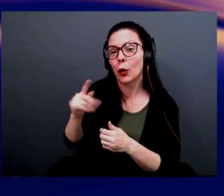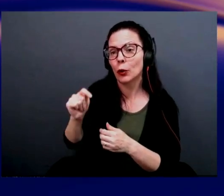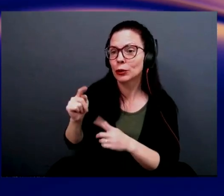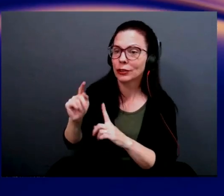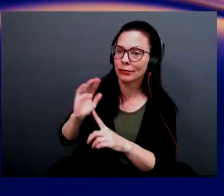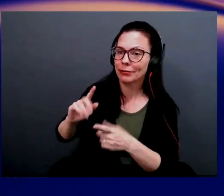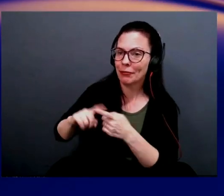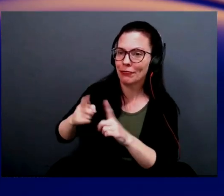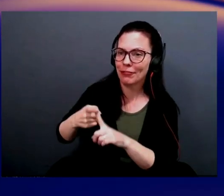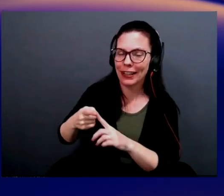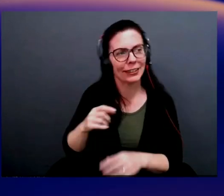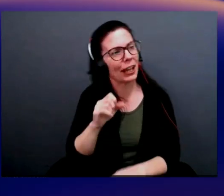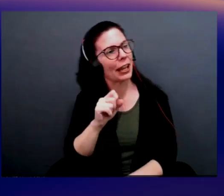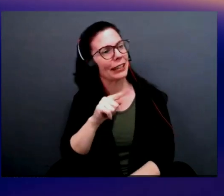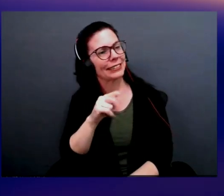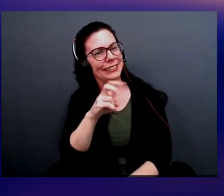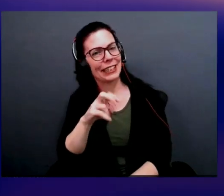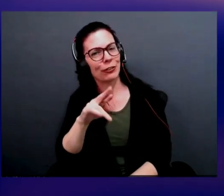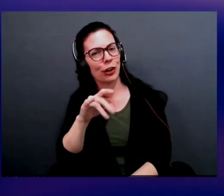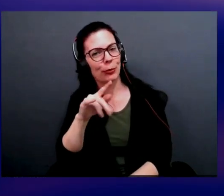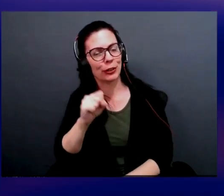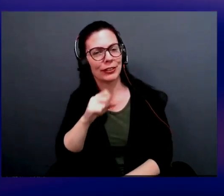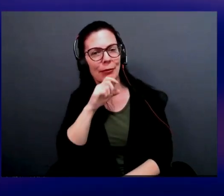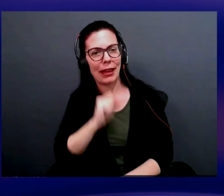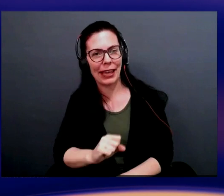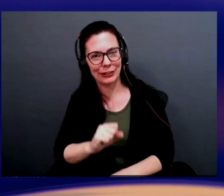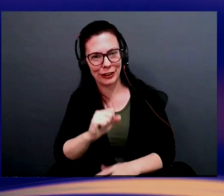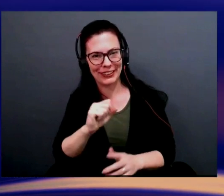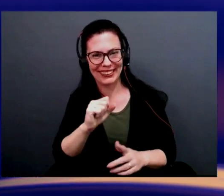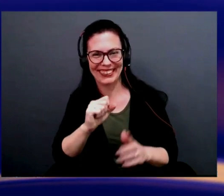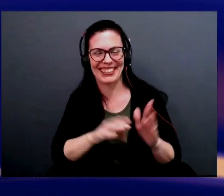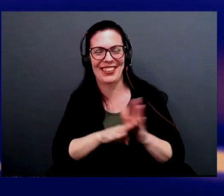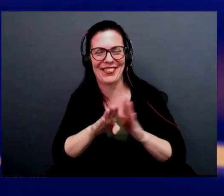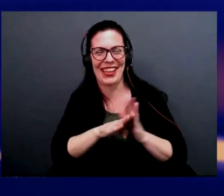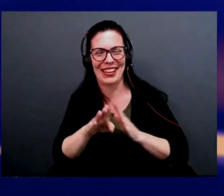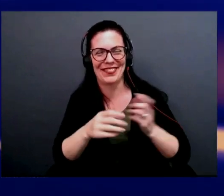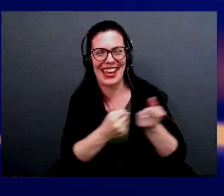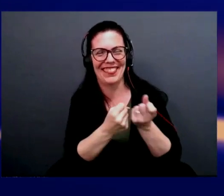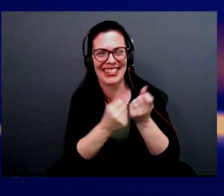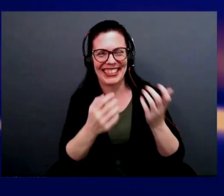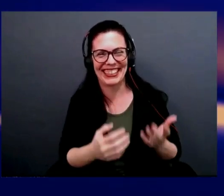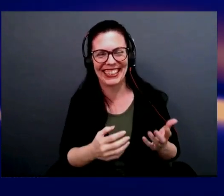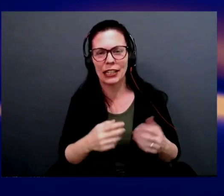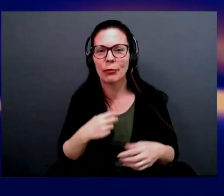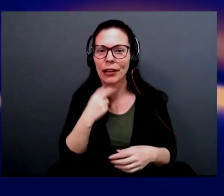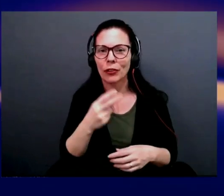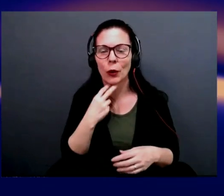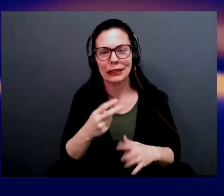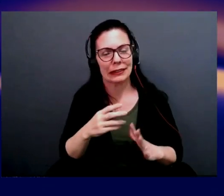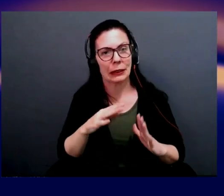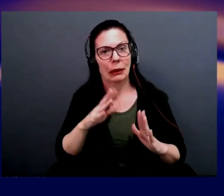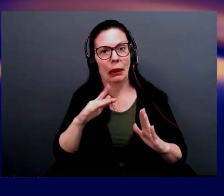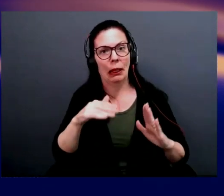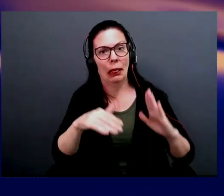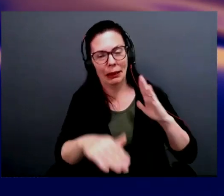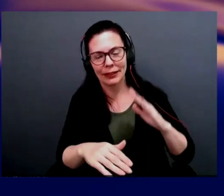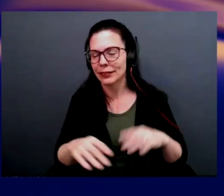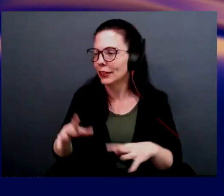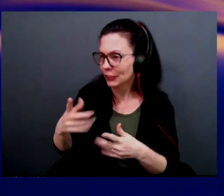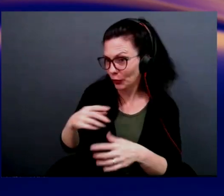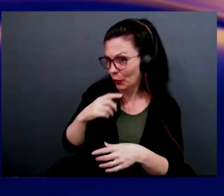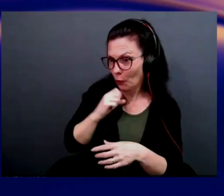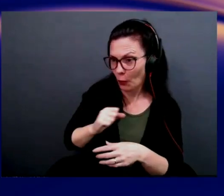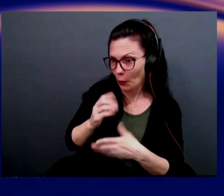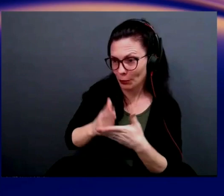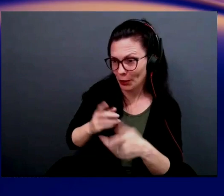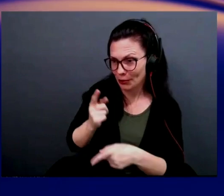No, I'm Steve Roberts, an aging .NET developer and PowerShell advocate whose voice is just hanging on. Just the aging part. It's then. just the aging part,